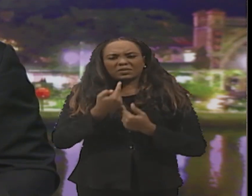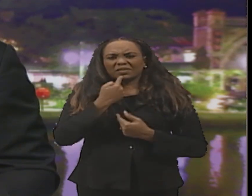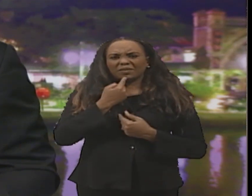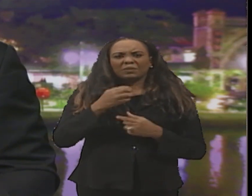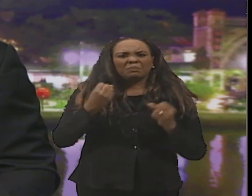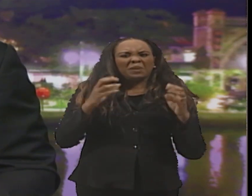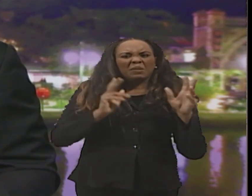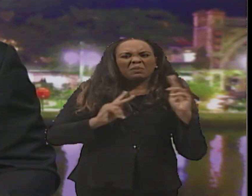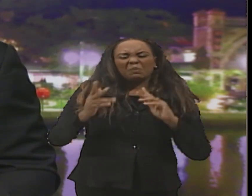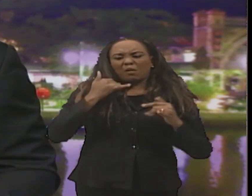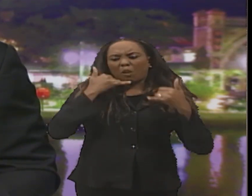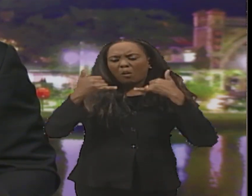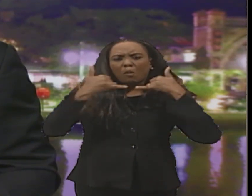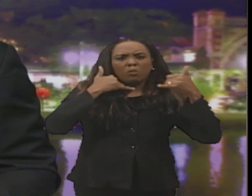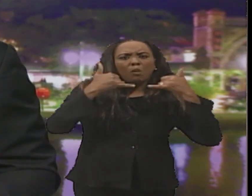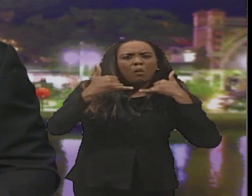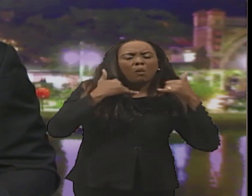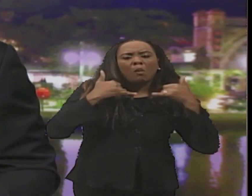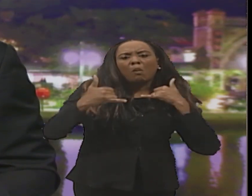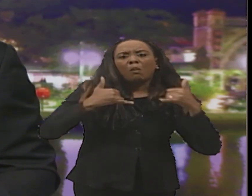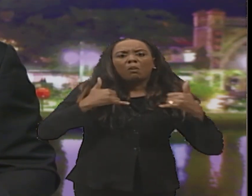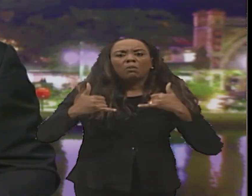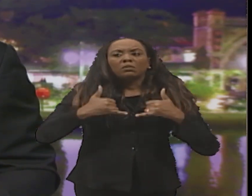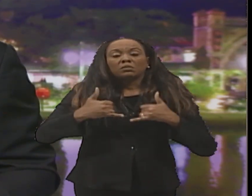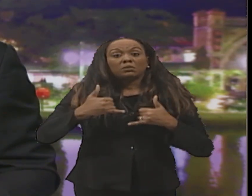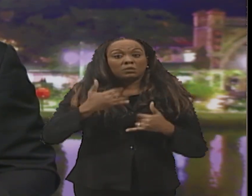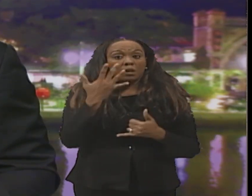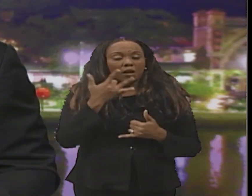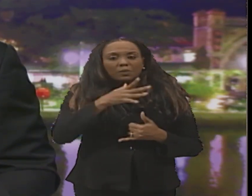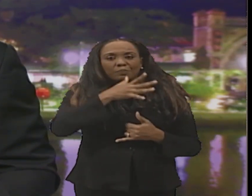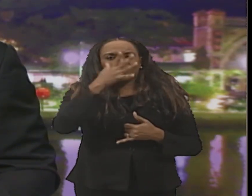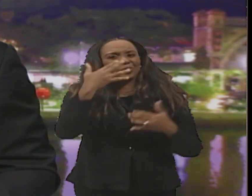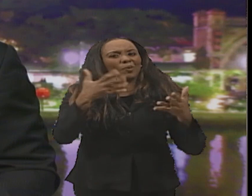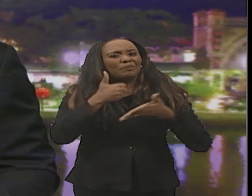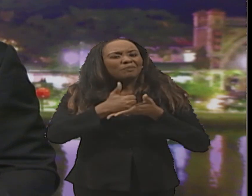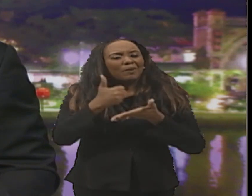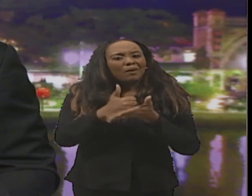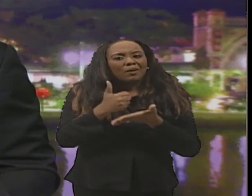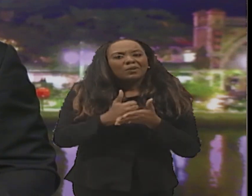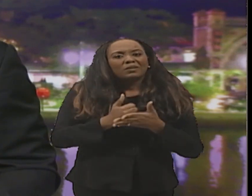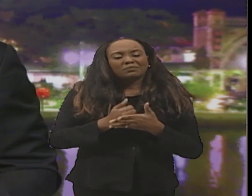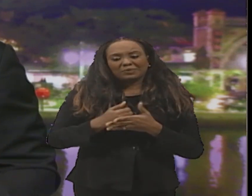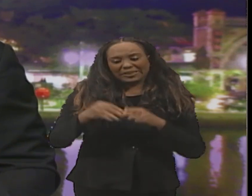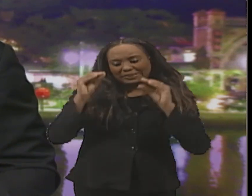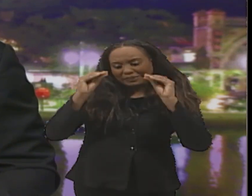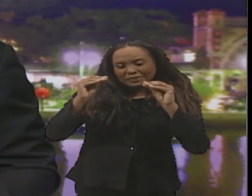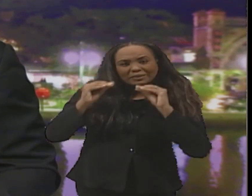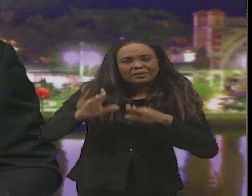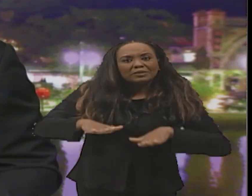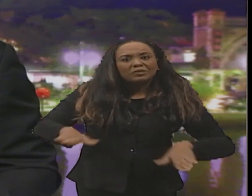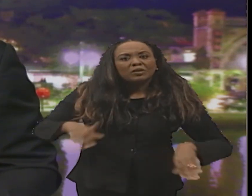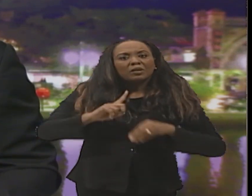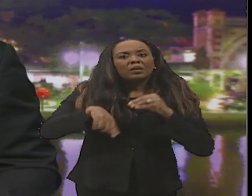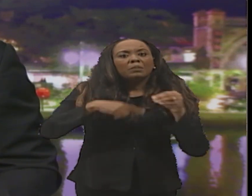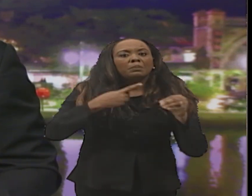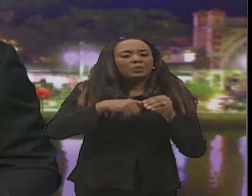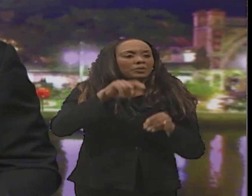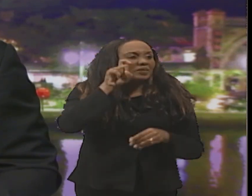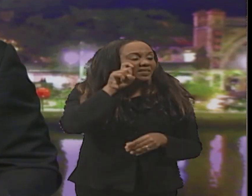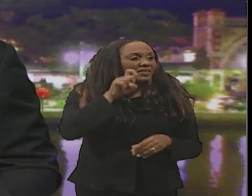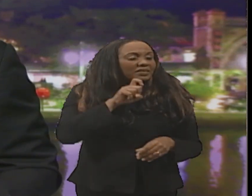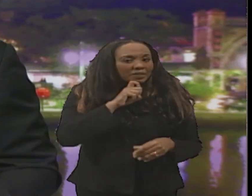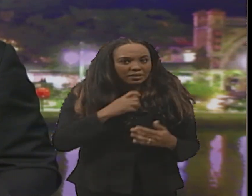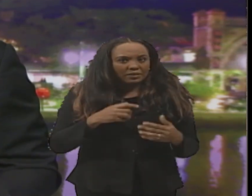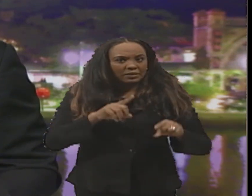are getting many calls from parents who need guidance dealing with their children on the issue of sex and sexuality. This is why, she